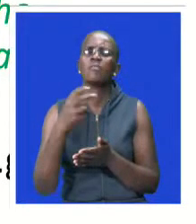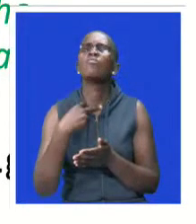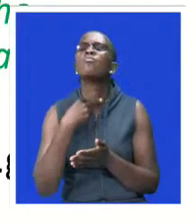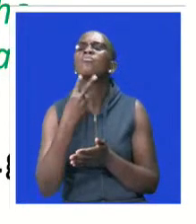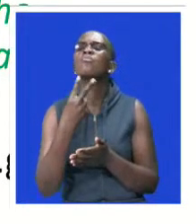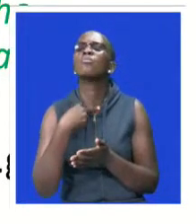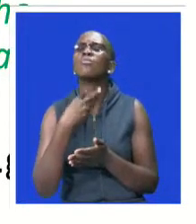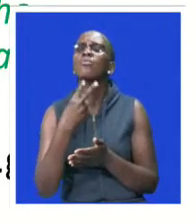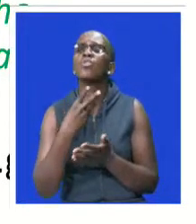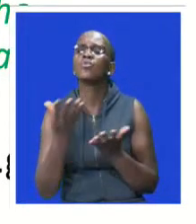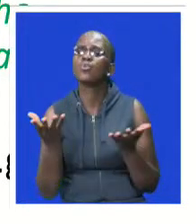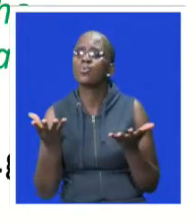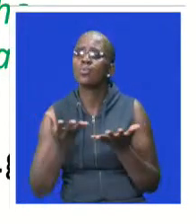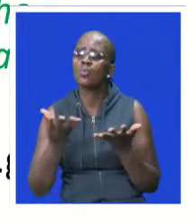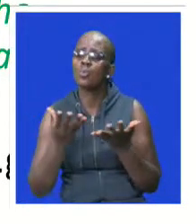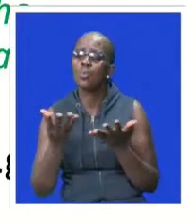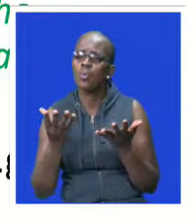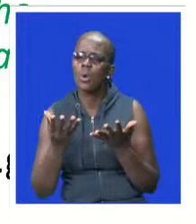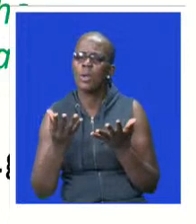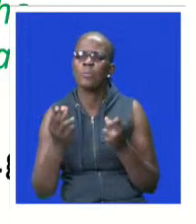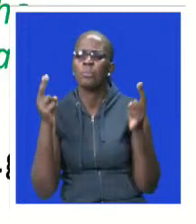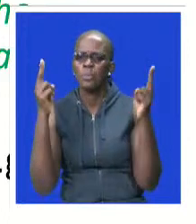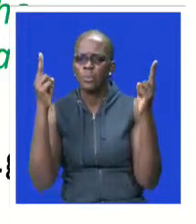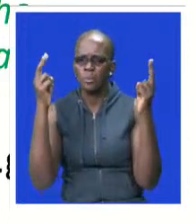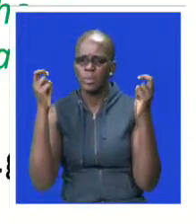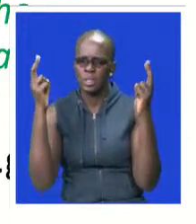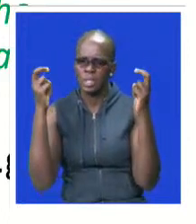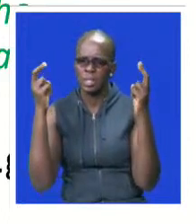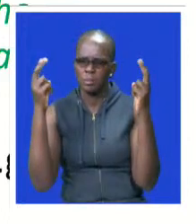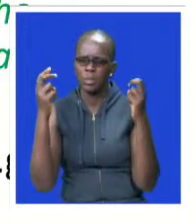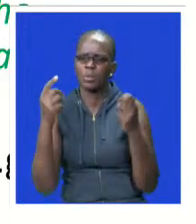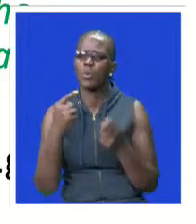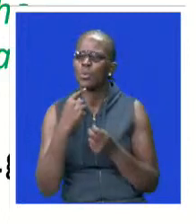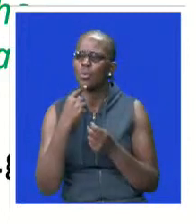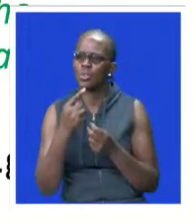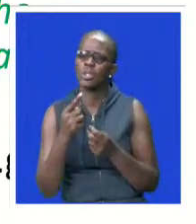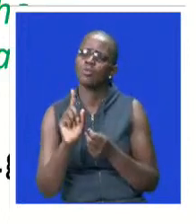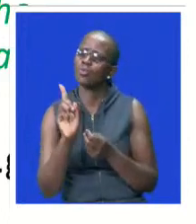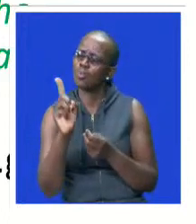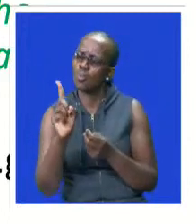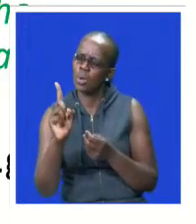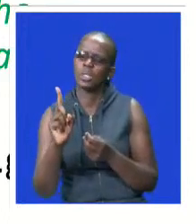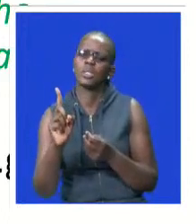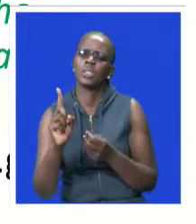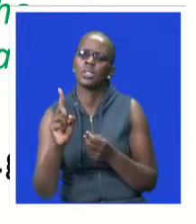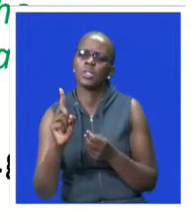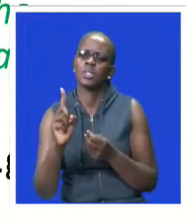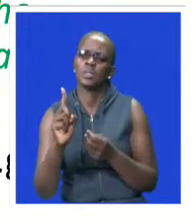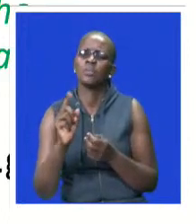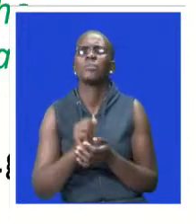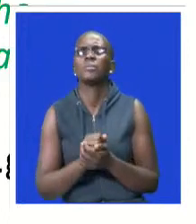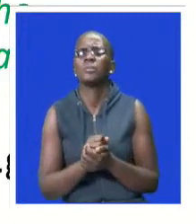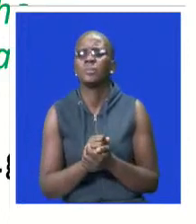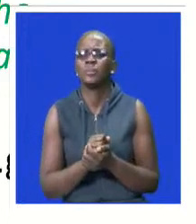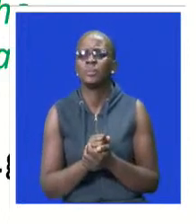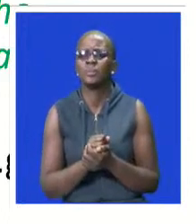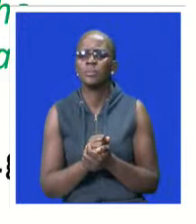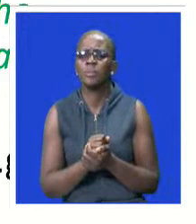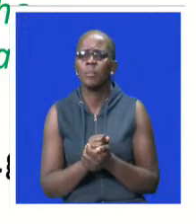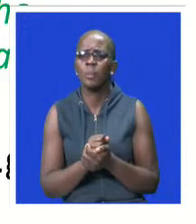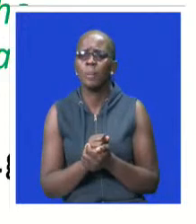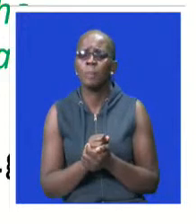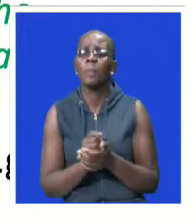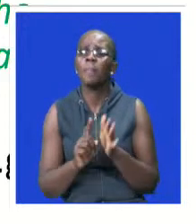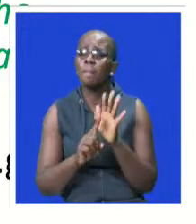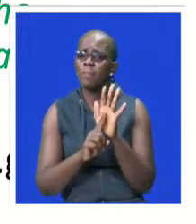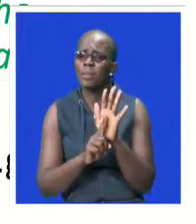where the subject here is directly doing the action. So for example, I